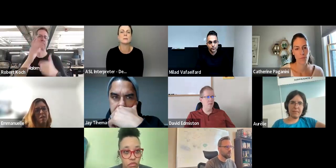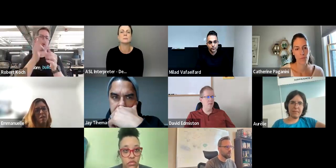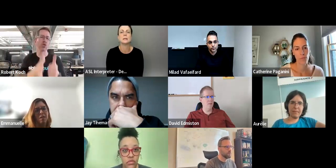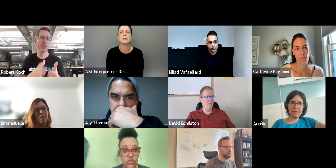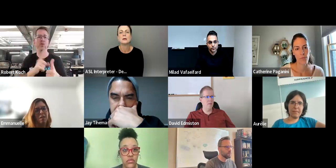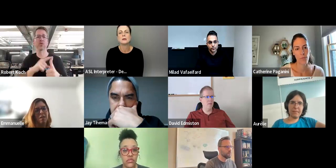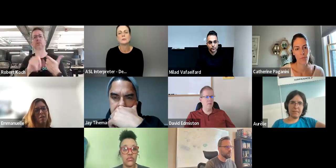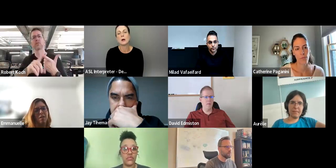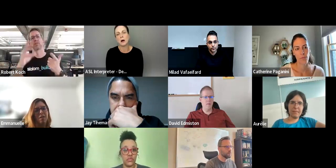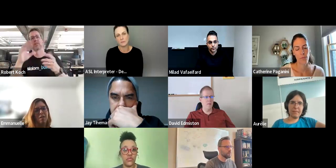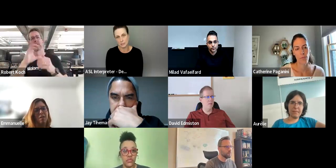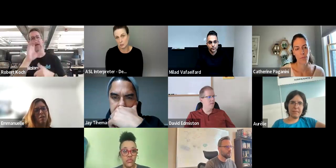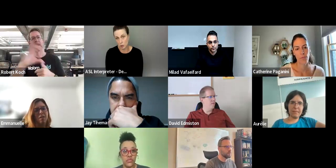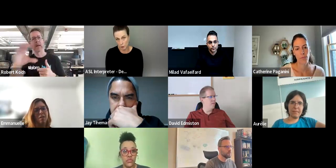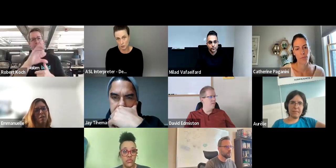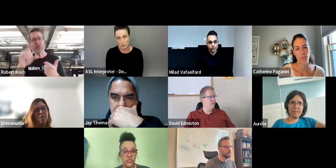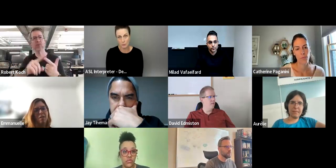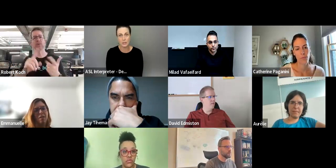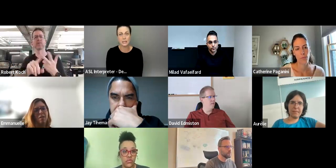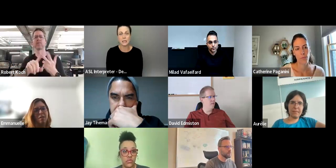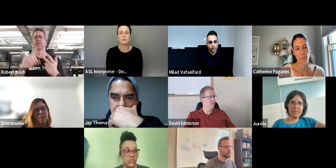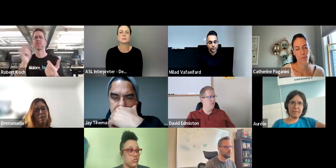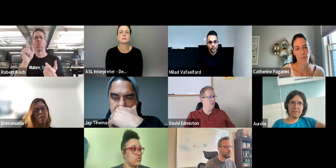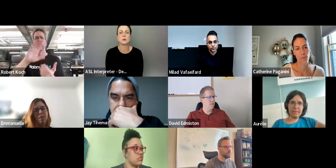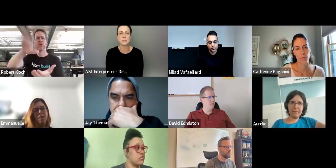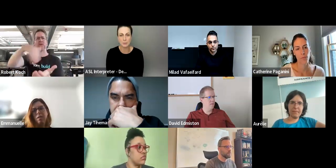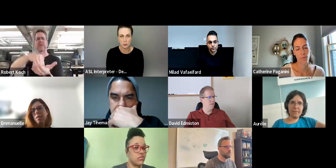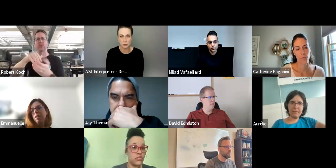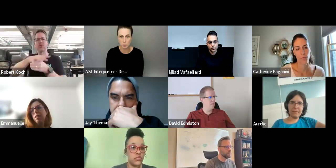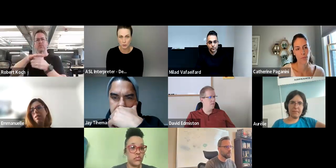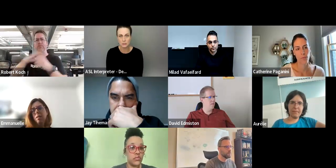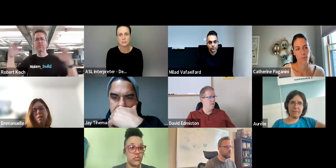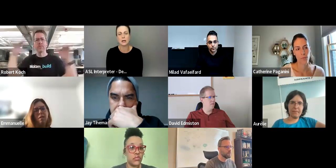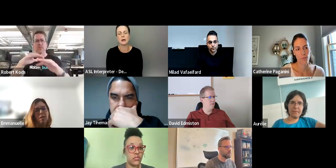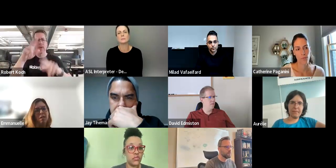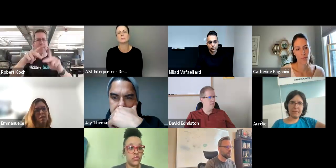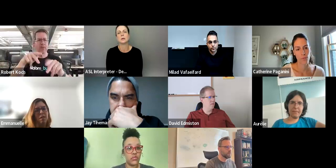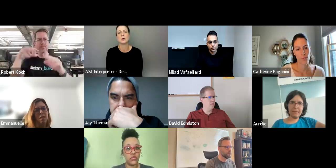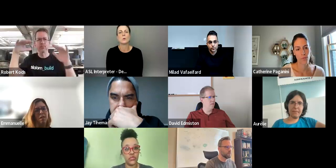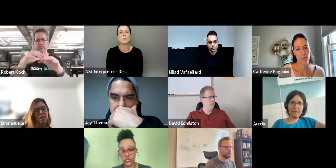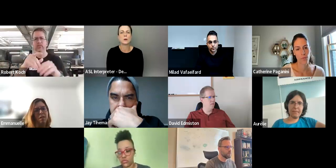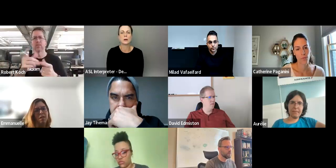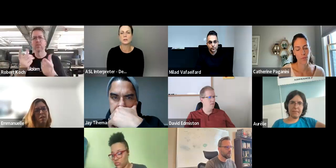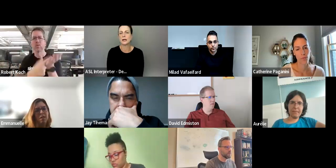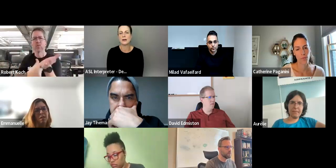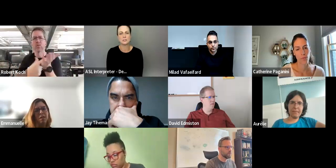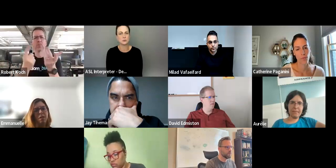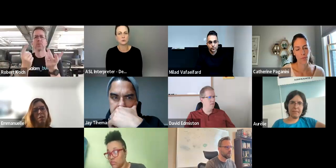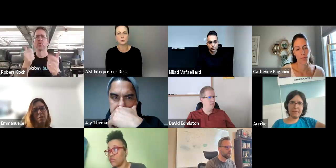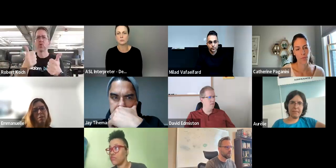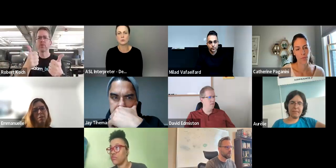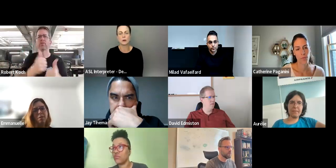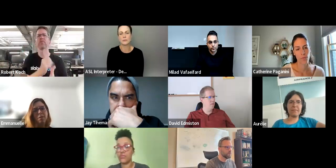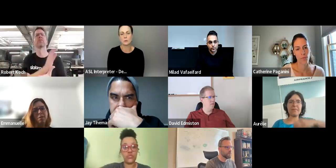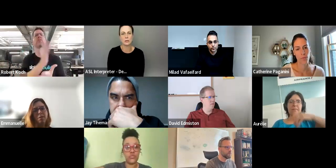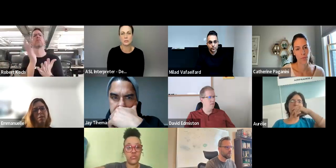And obviously interpreters are pretty key. Closed captioners are important, where you'll have a central